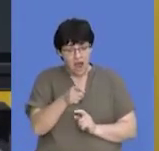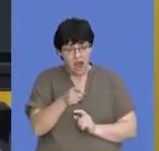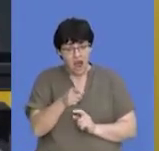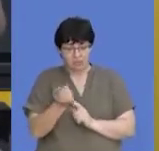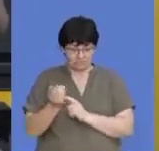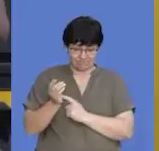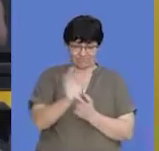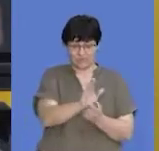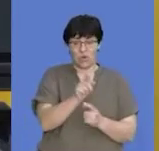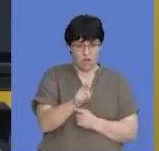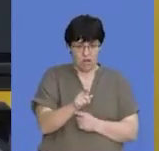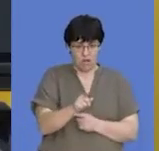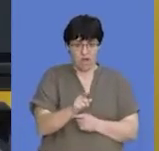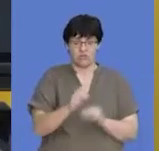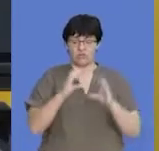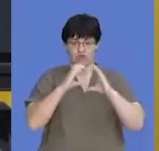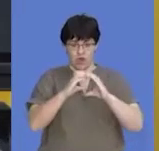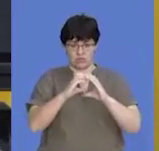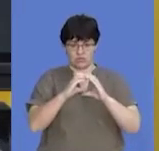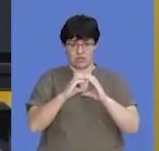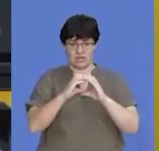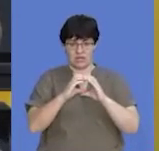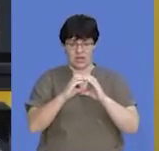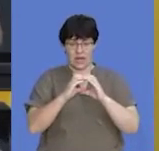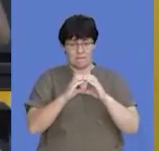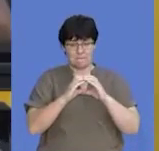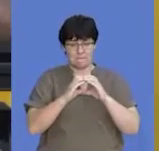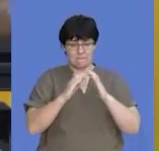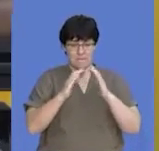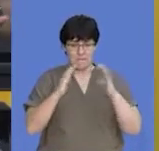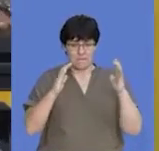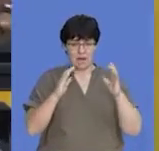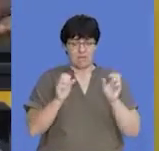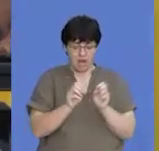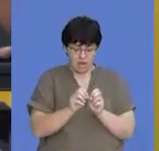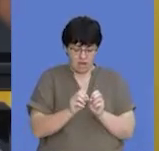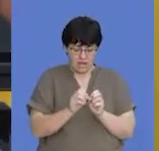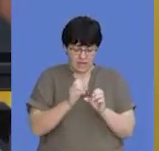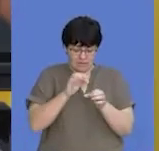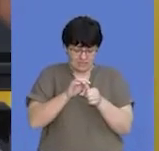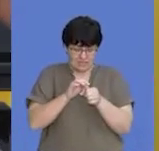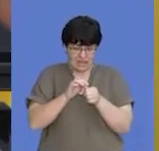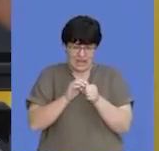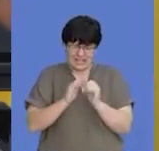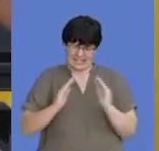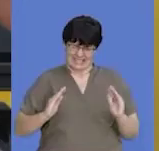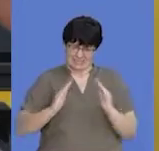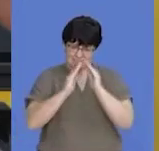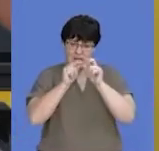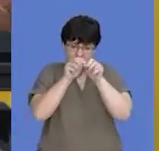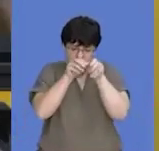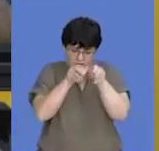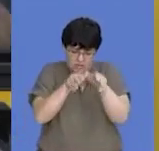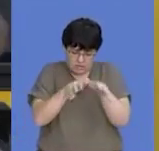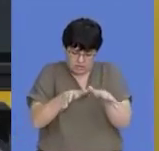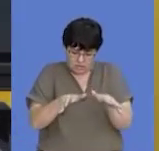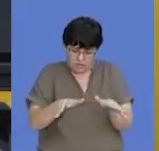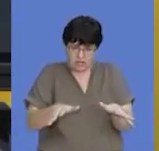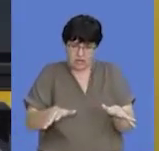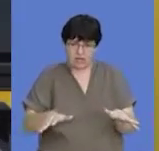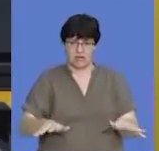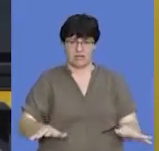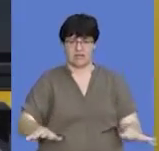particular feature is rounded and steep at the top, and as you move out, it becomes gentle.